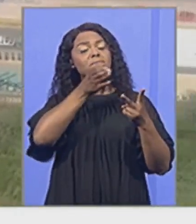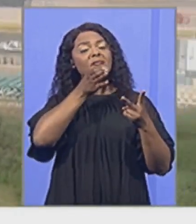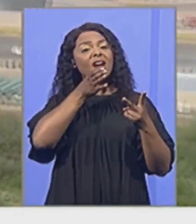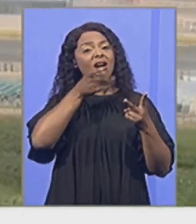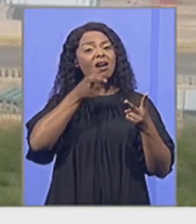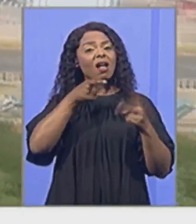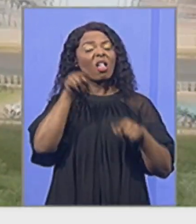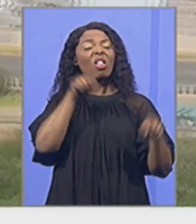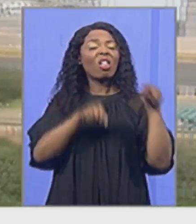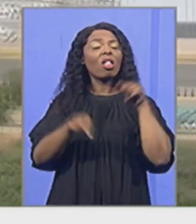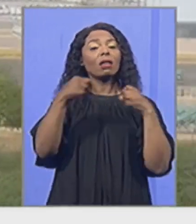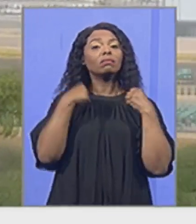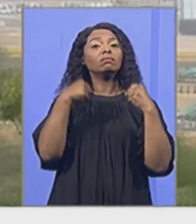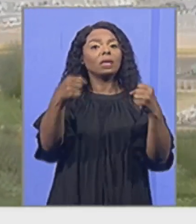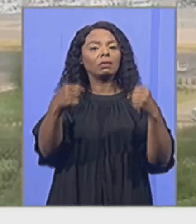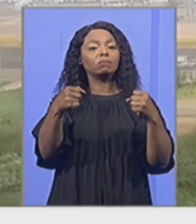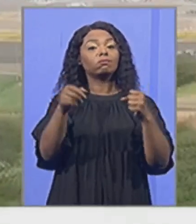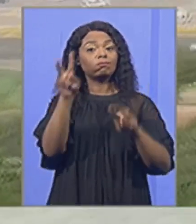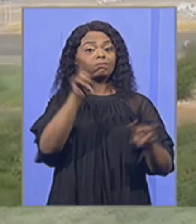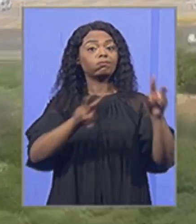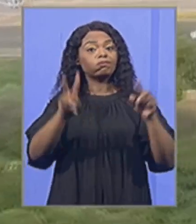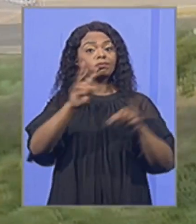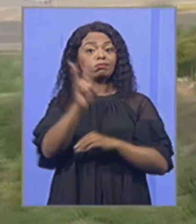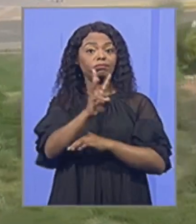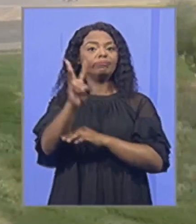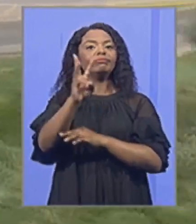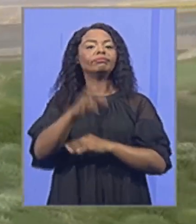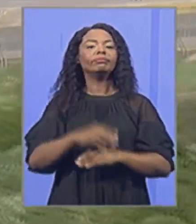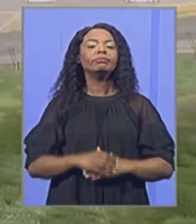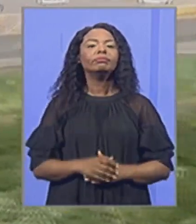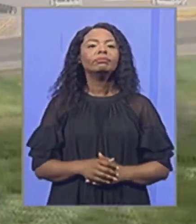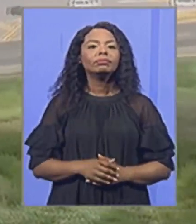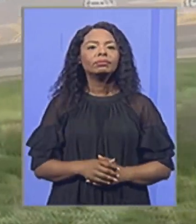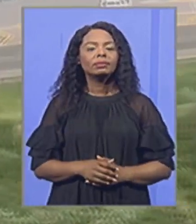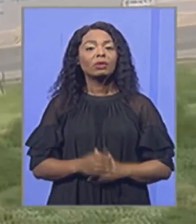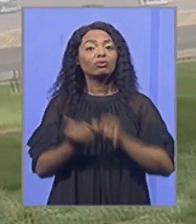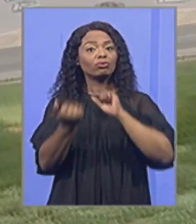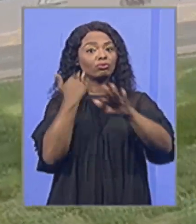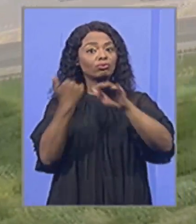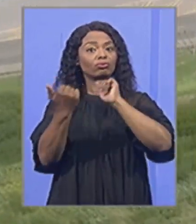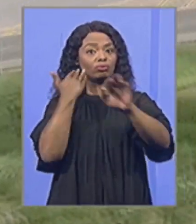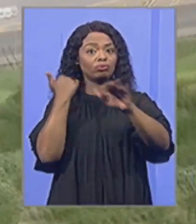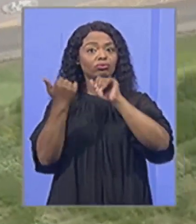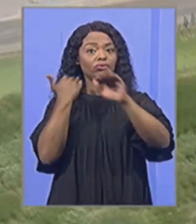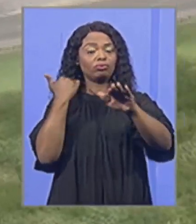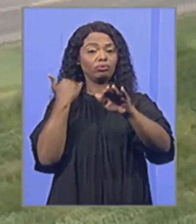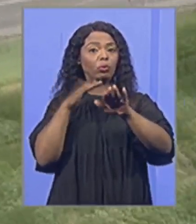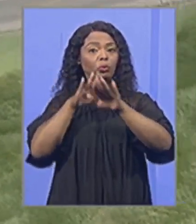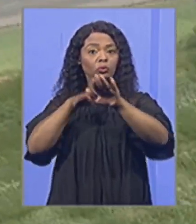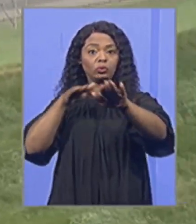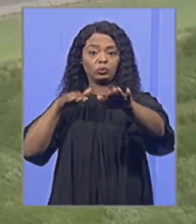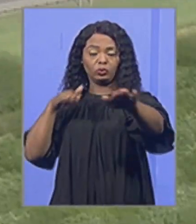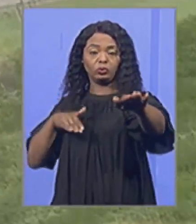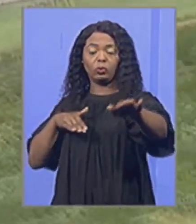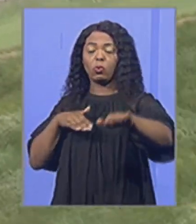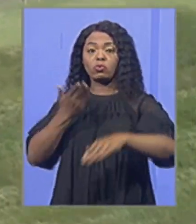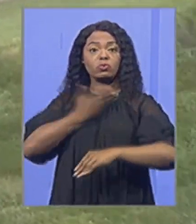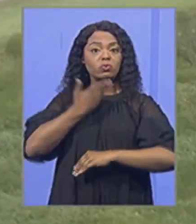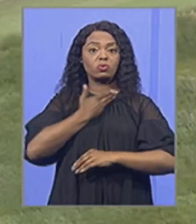o phetheselang haholo ka nako ena ya selemo. Now the roads are extremely busy at this moment. In the last hour there